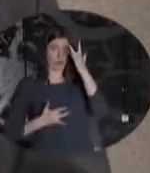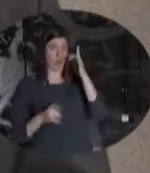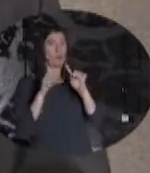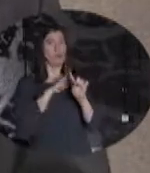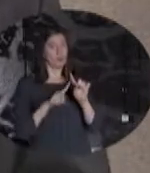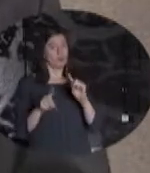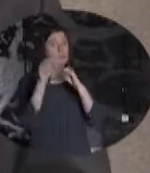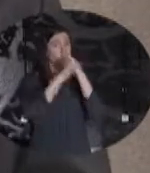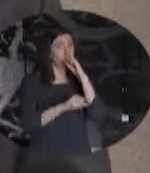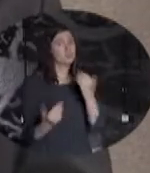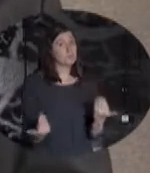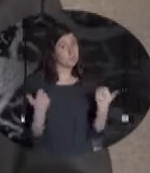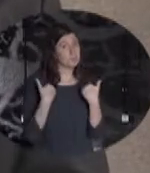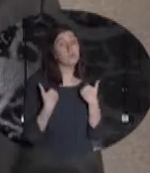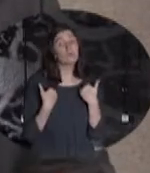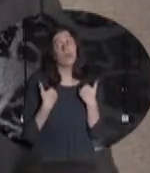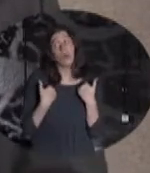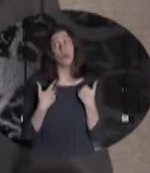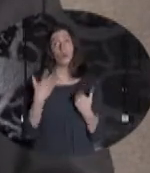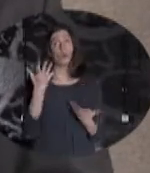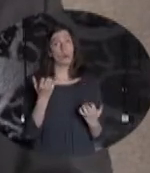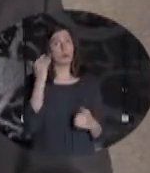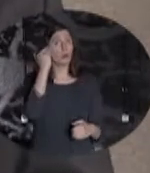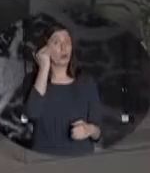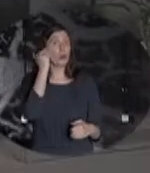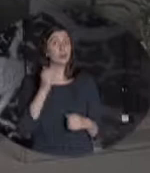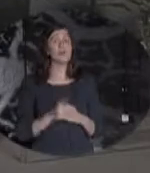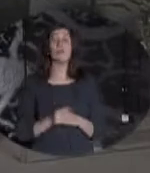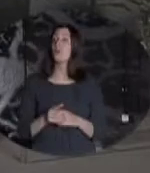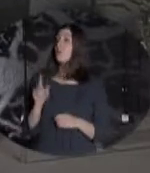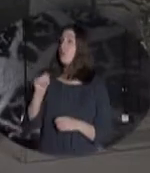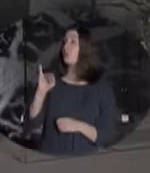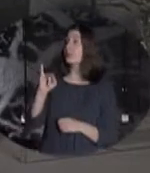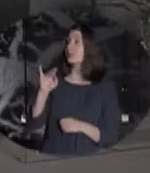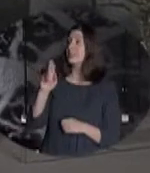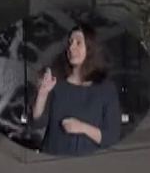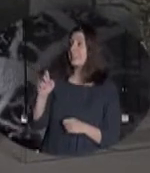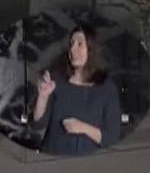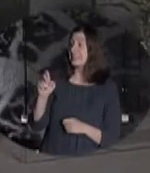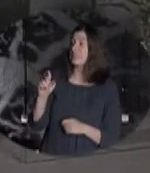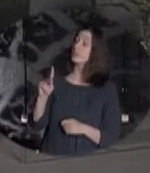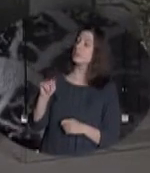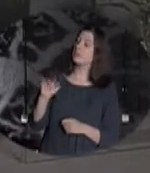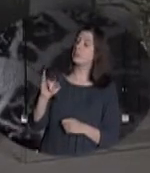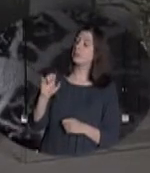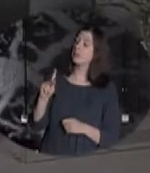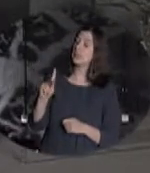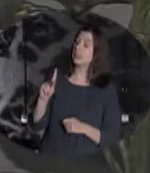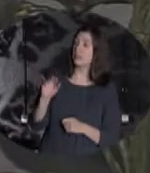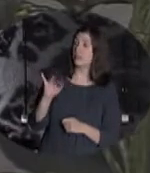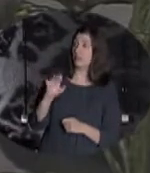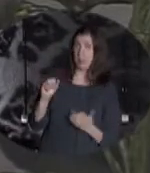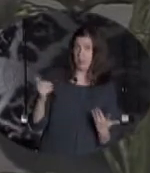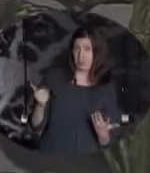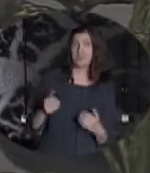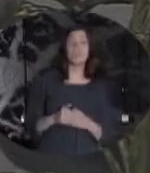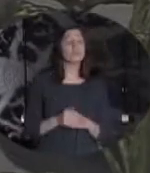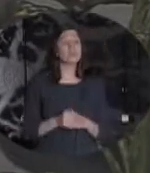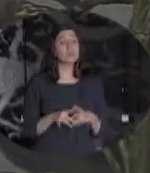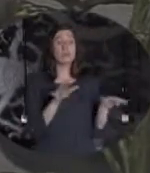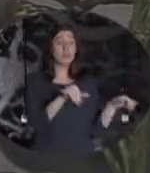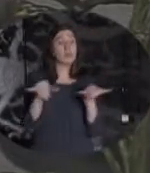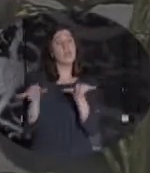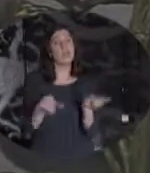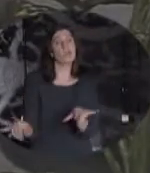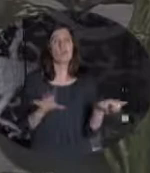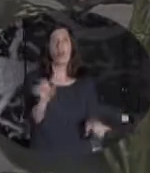region, but it's certainly something that you want to be aware of. And what about ticks and fleas? Yeah, I mean, treat them the same as you would with any other insect,